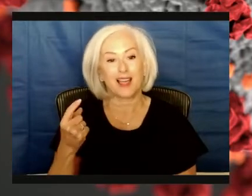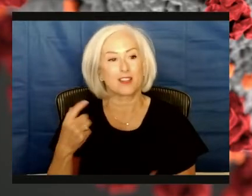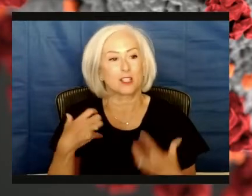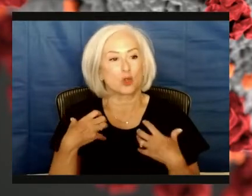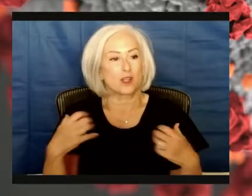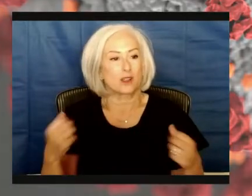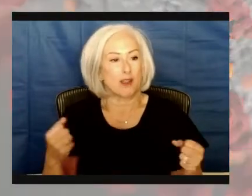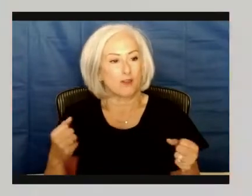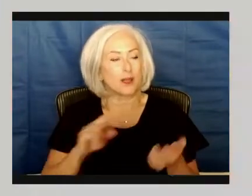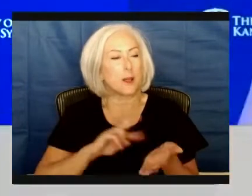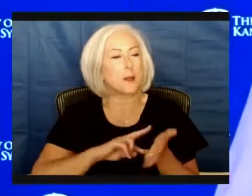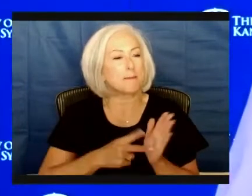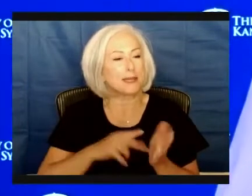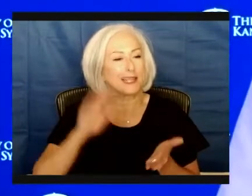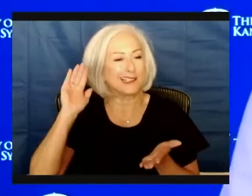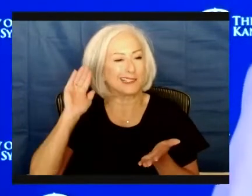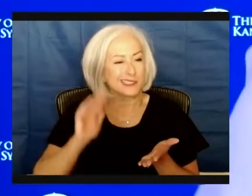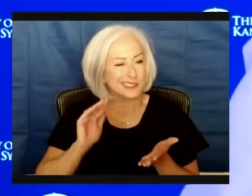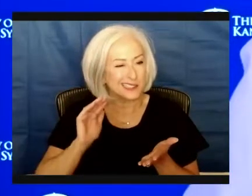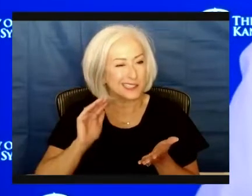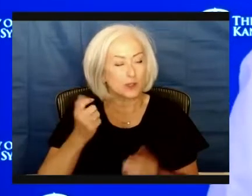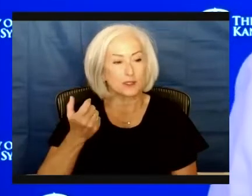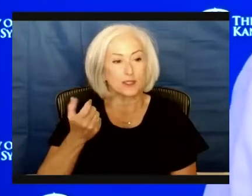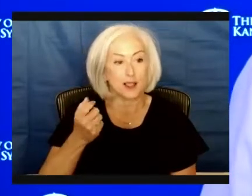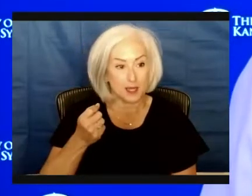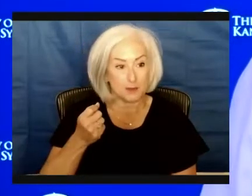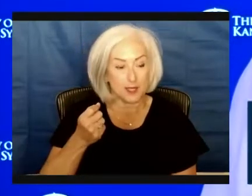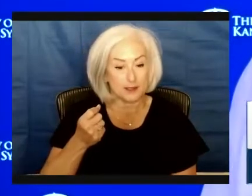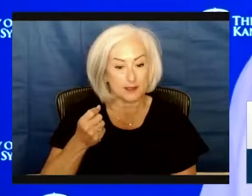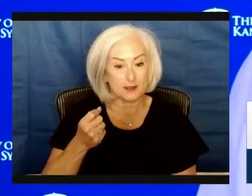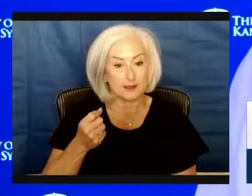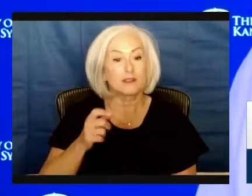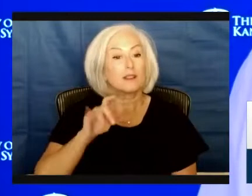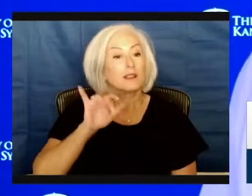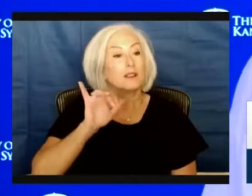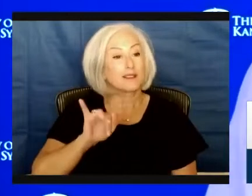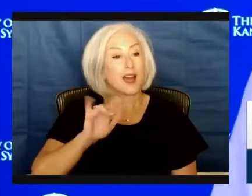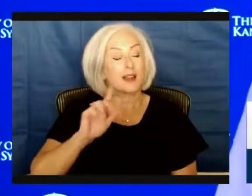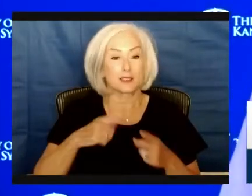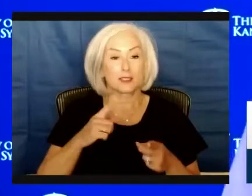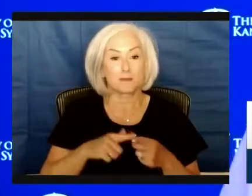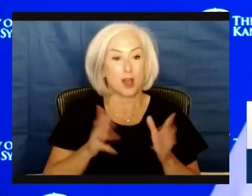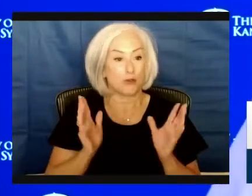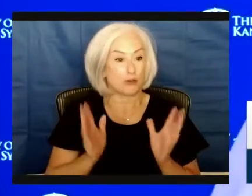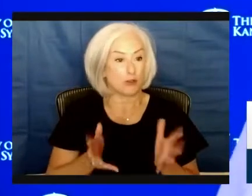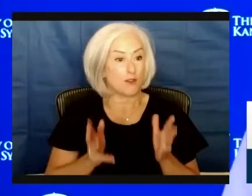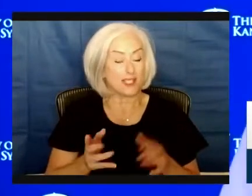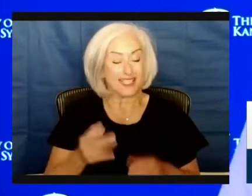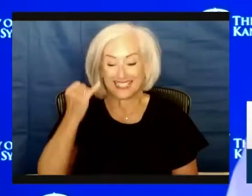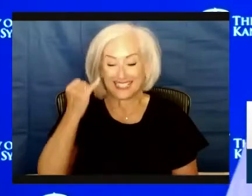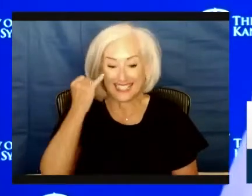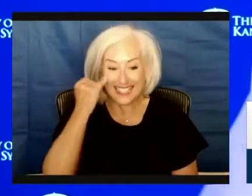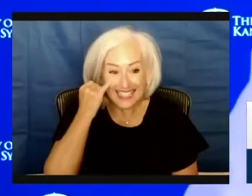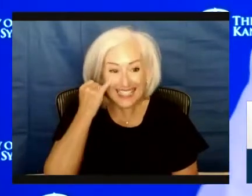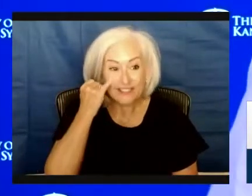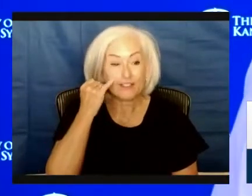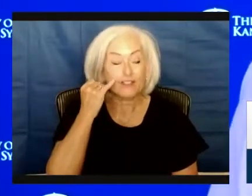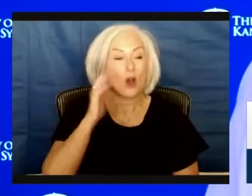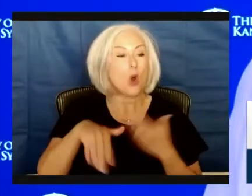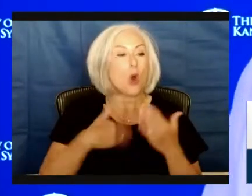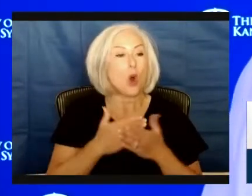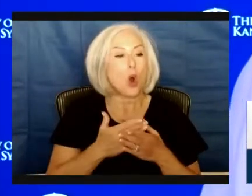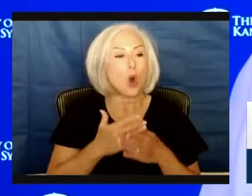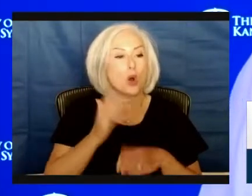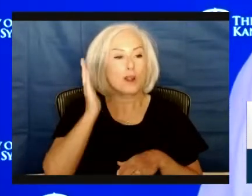think this plays into the conversation that we're having, because if we have these beds taken up with acute COVID,